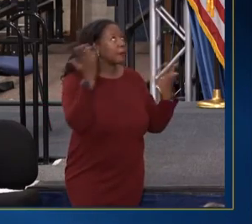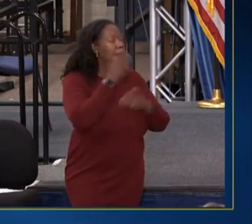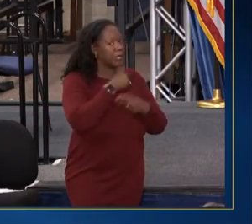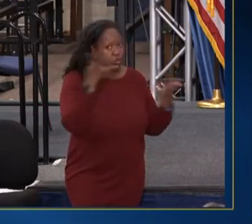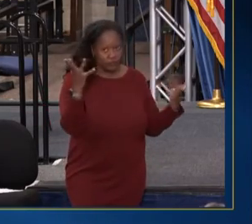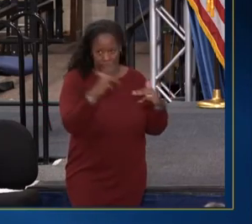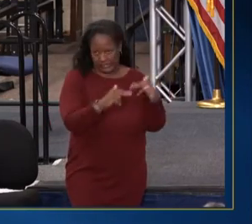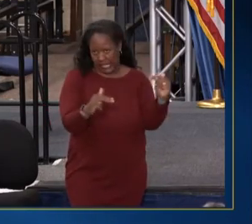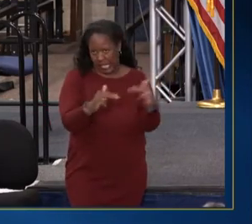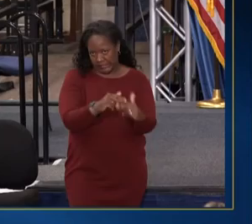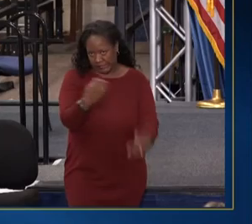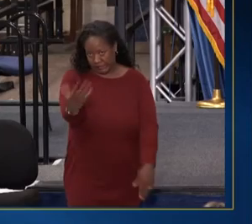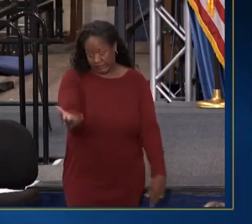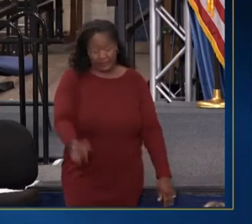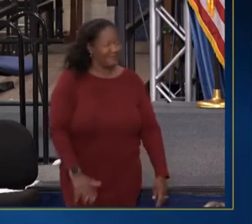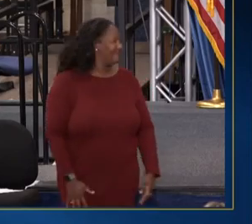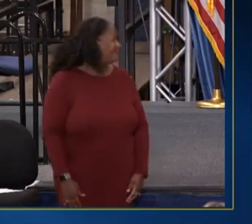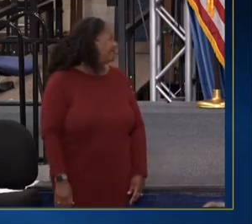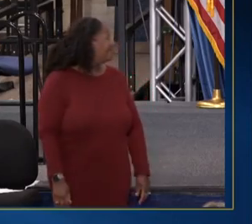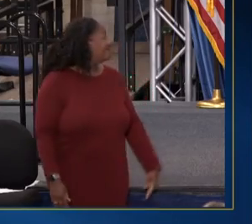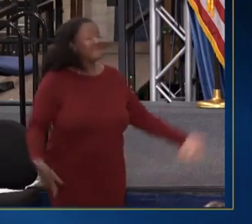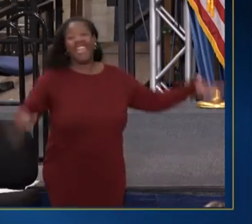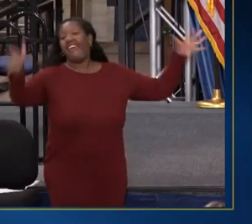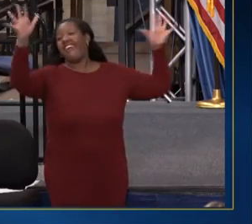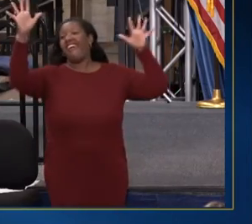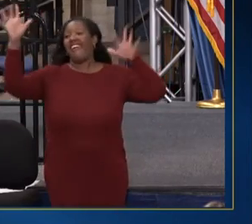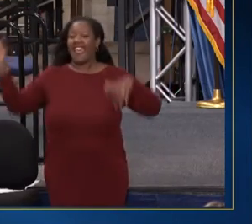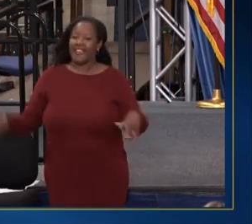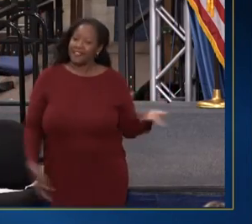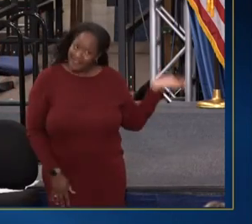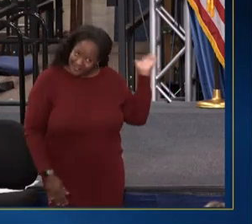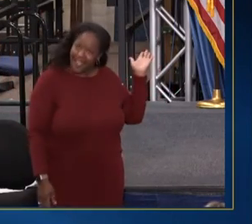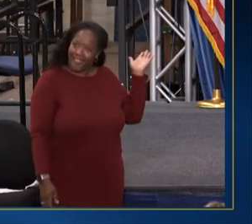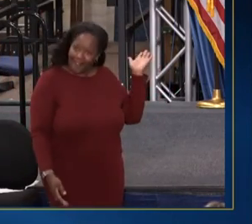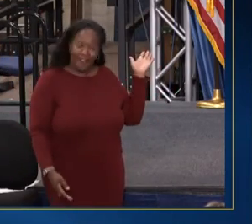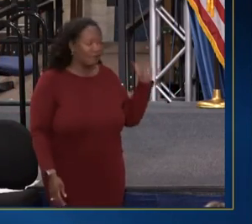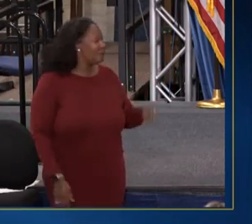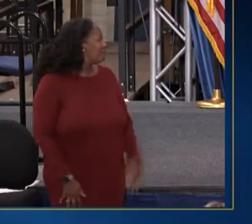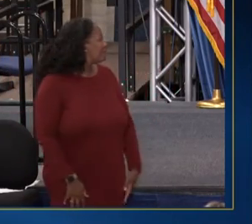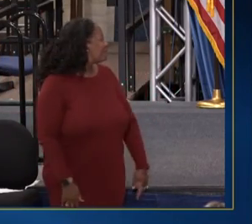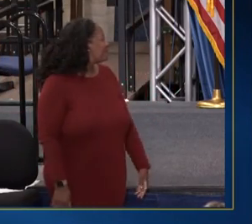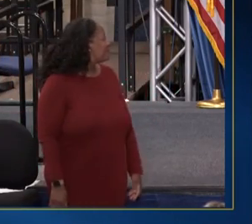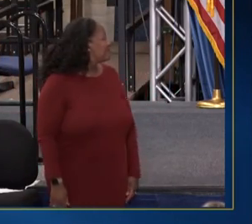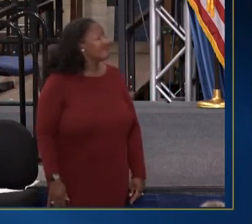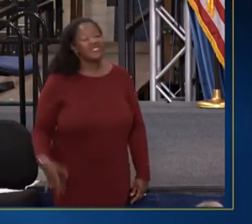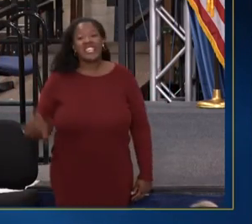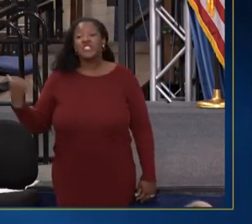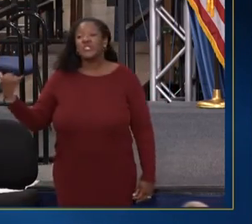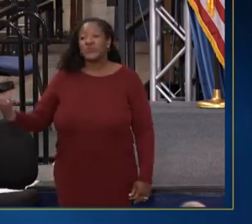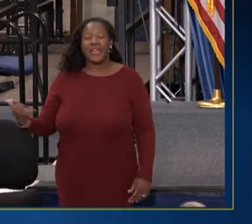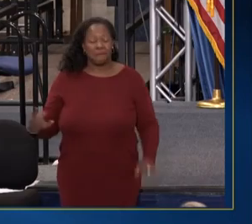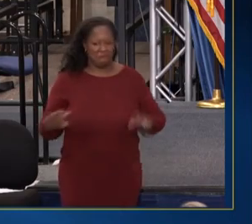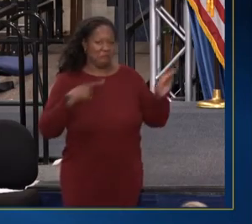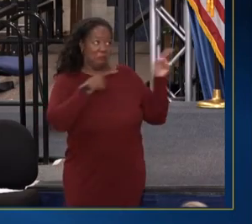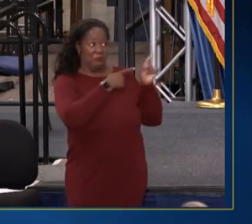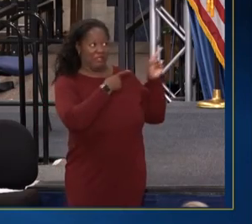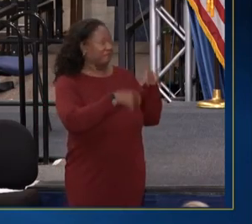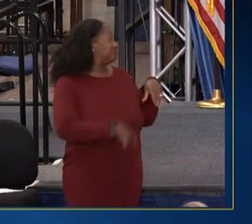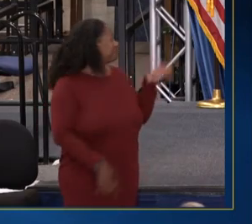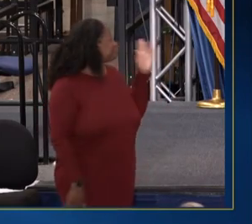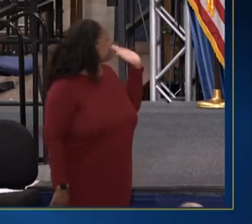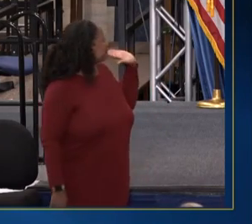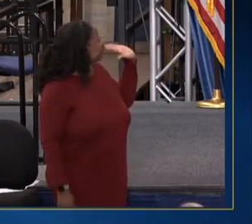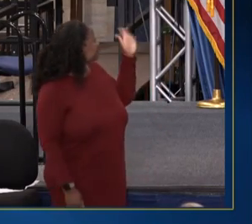There we go. So now I'm going to get up and point at it. So you can